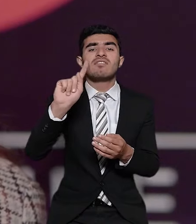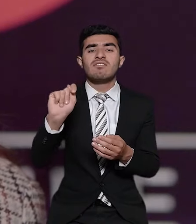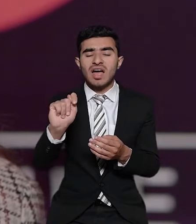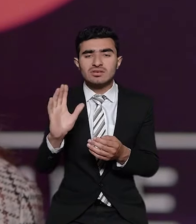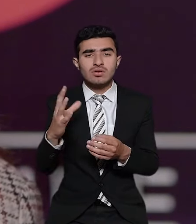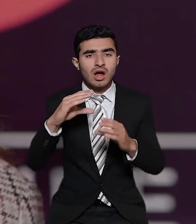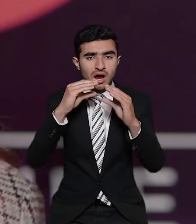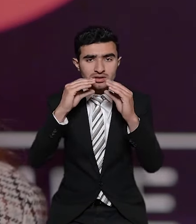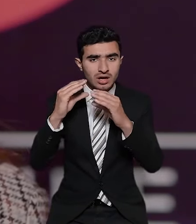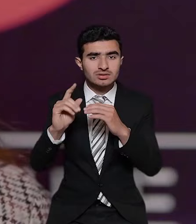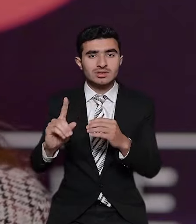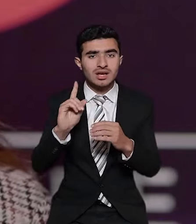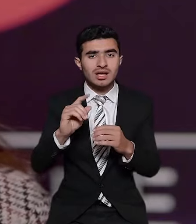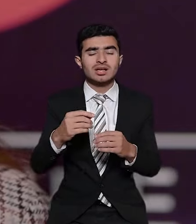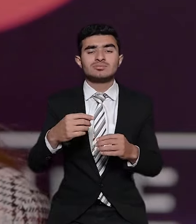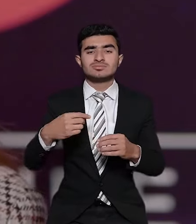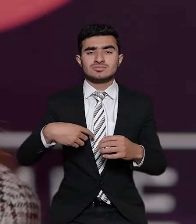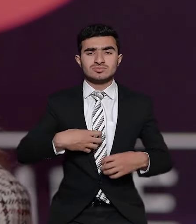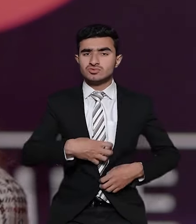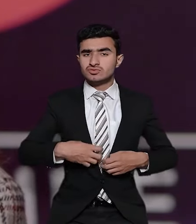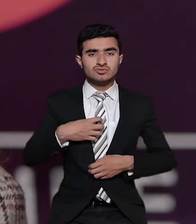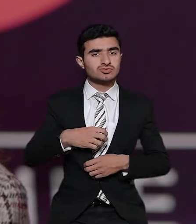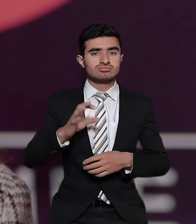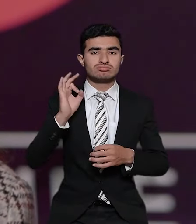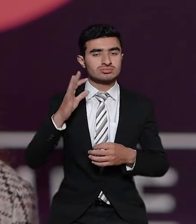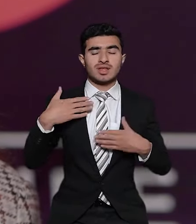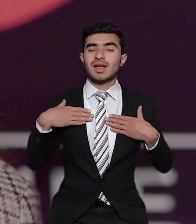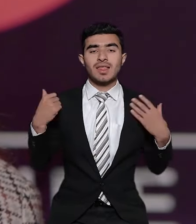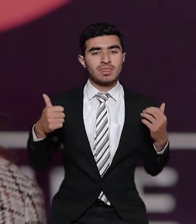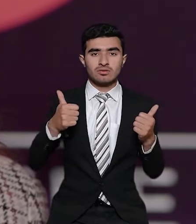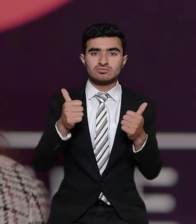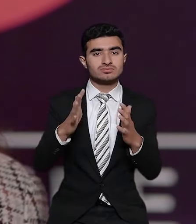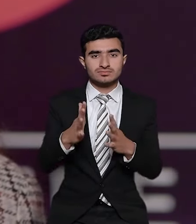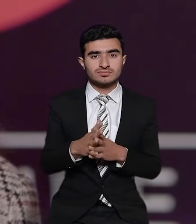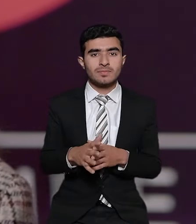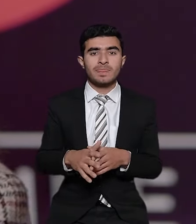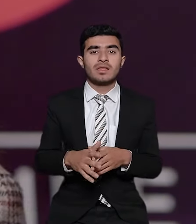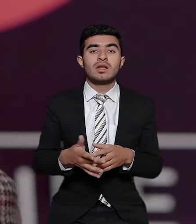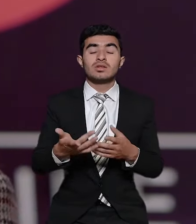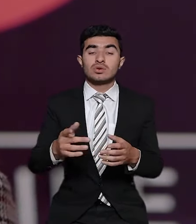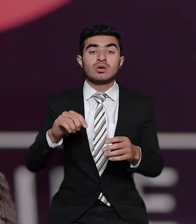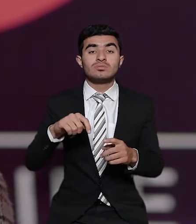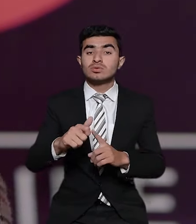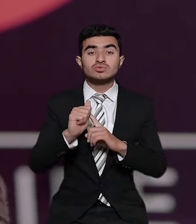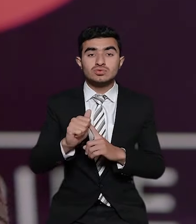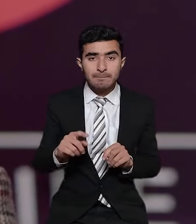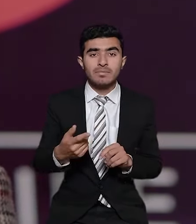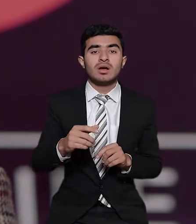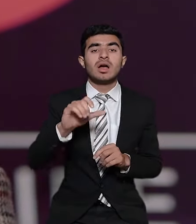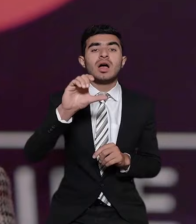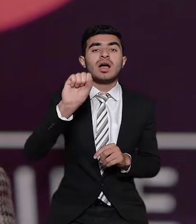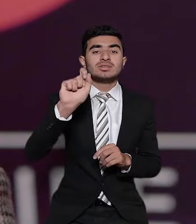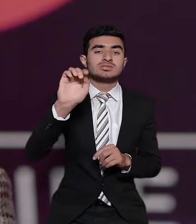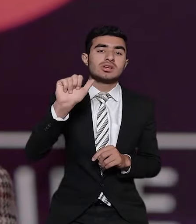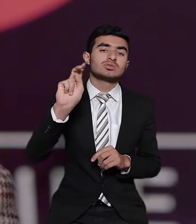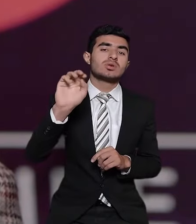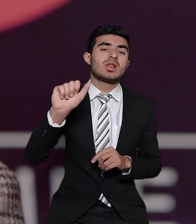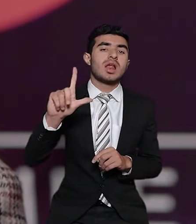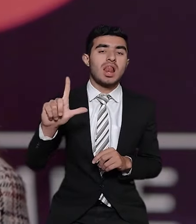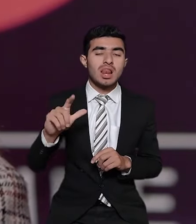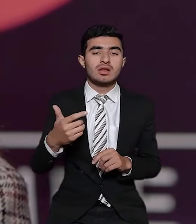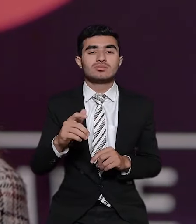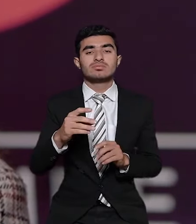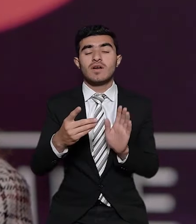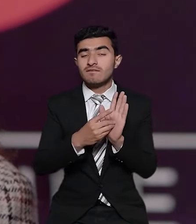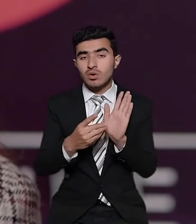hain, that is what you should be eating 80% of the time. 10% of the time you can eat junk food and